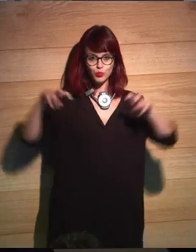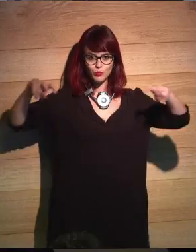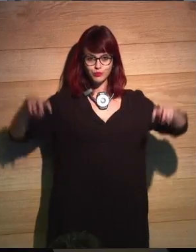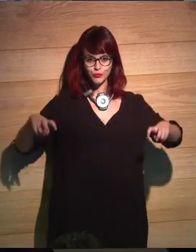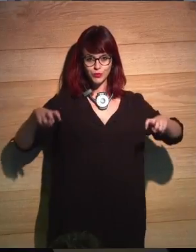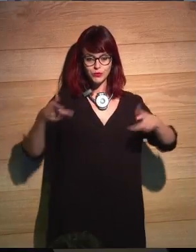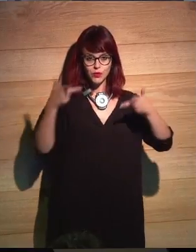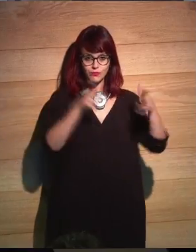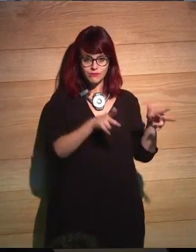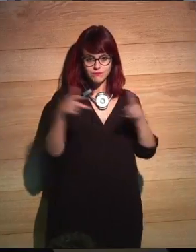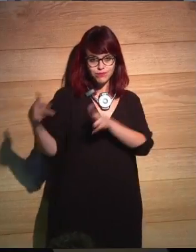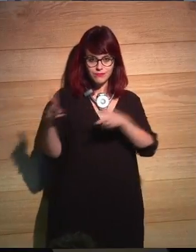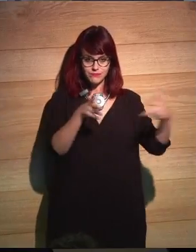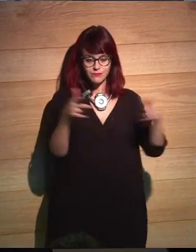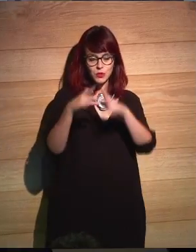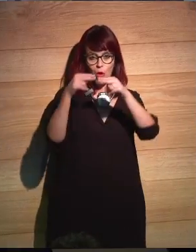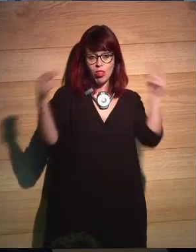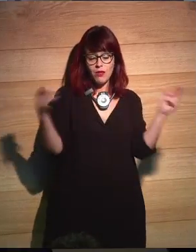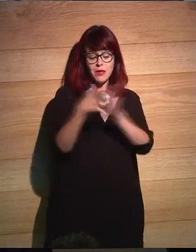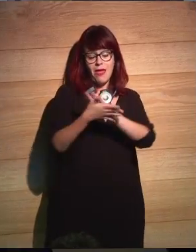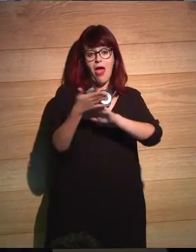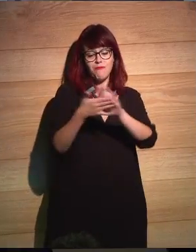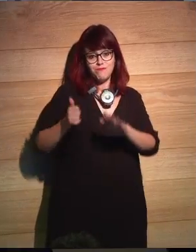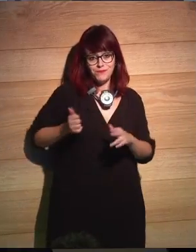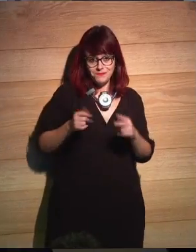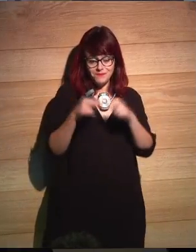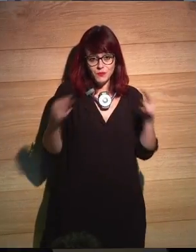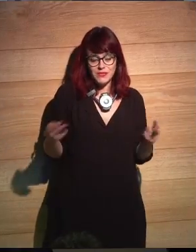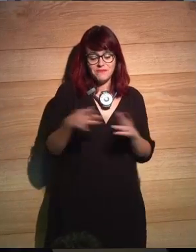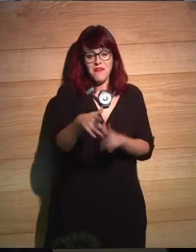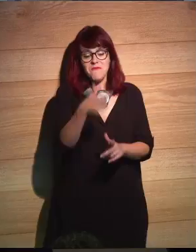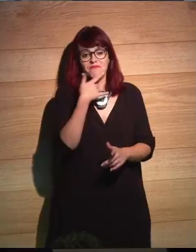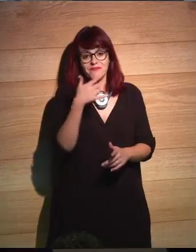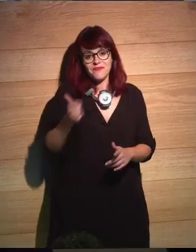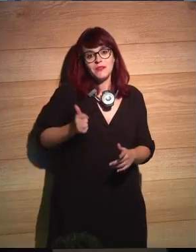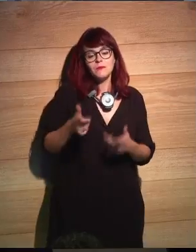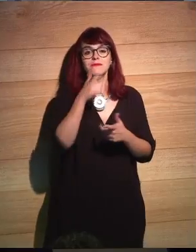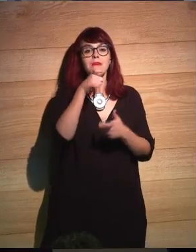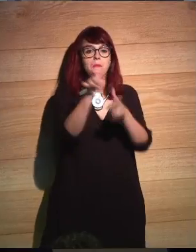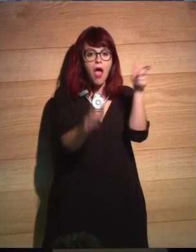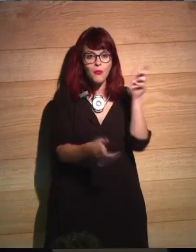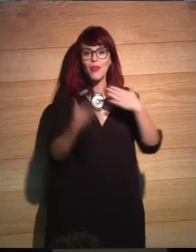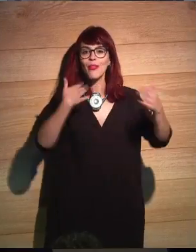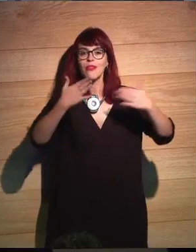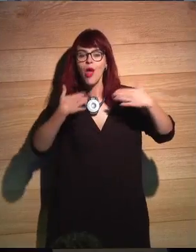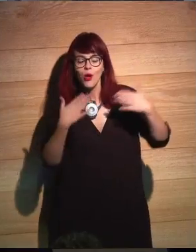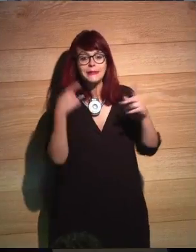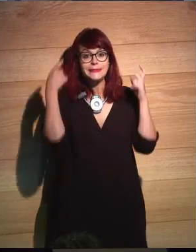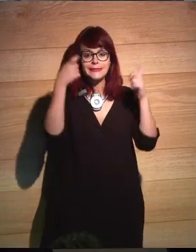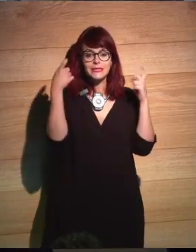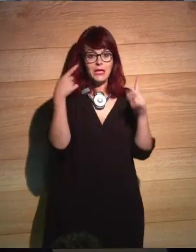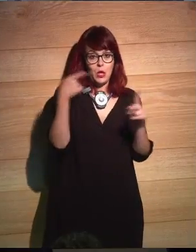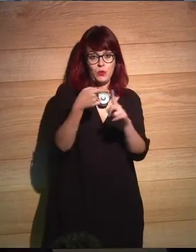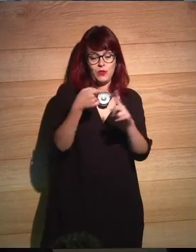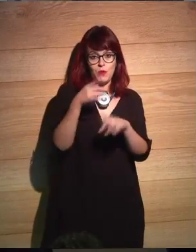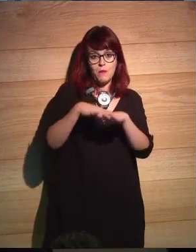well among all of you, a bridge through words, since you are writers, and a bridge that allows you to establish a dialogue